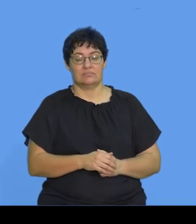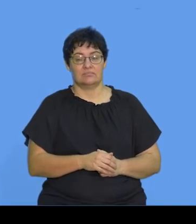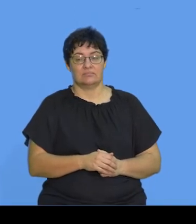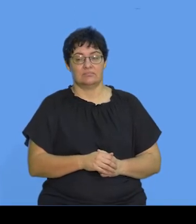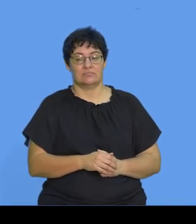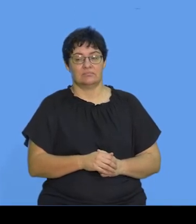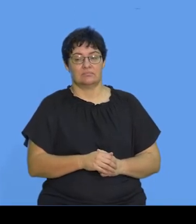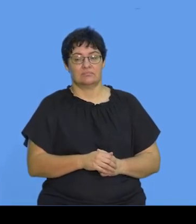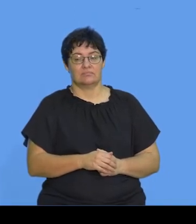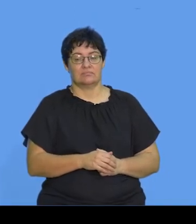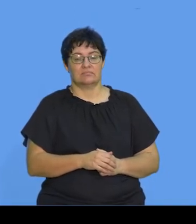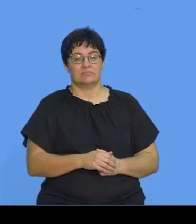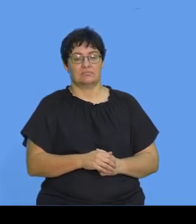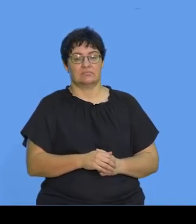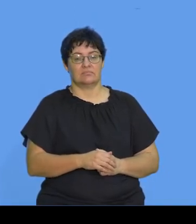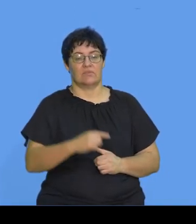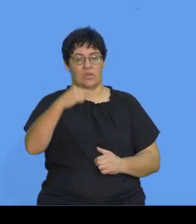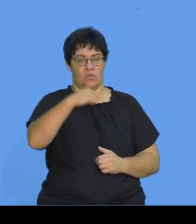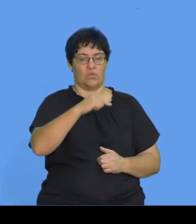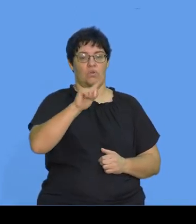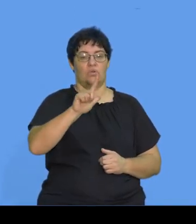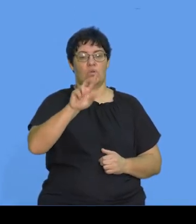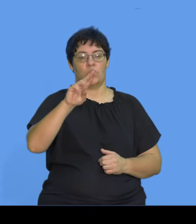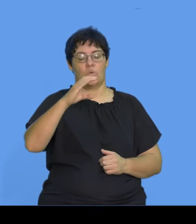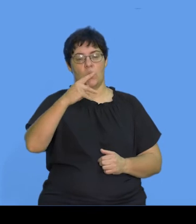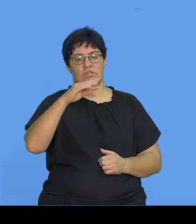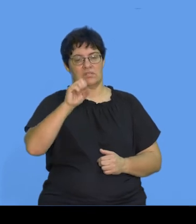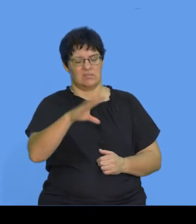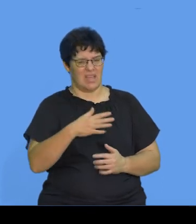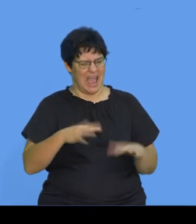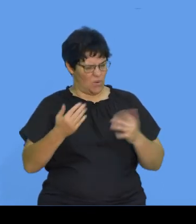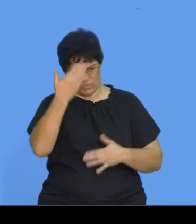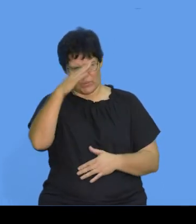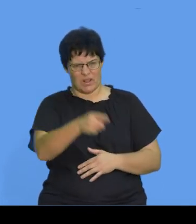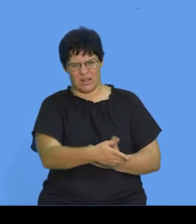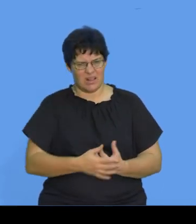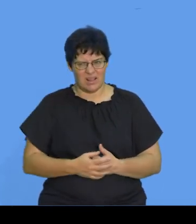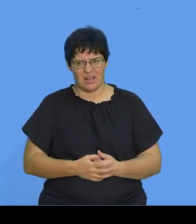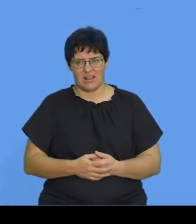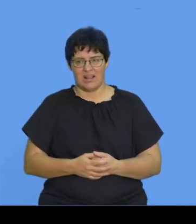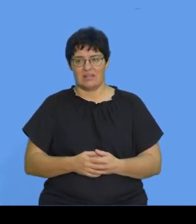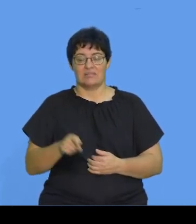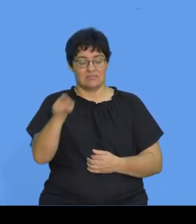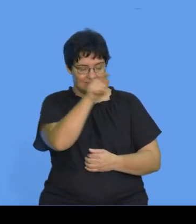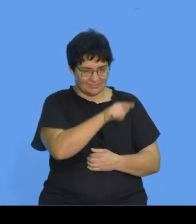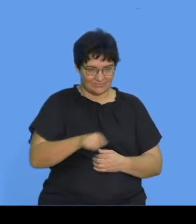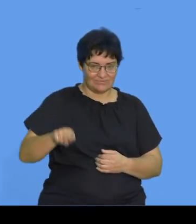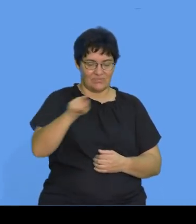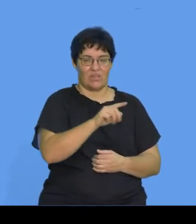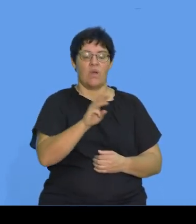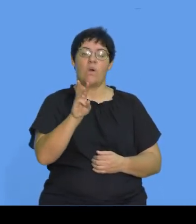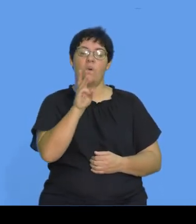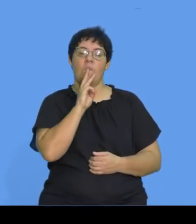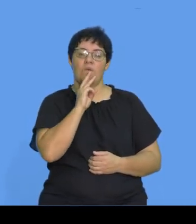right? Number B would be glucose. Why do I know that it's glucose? Because I've